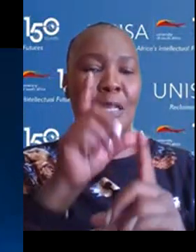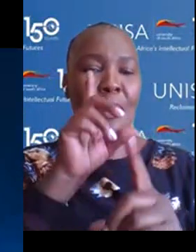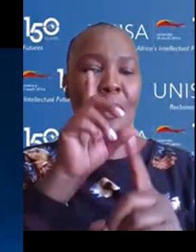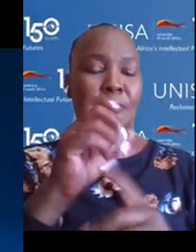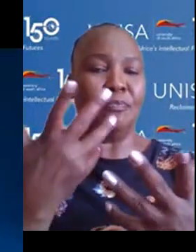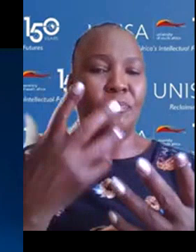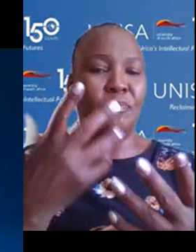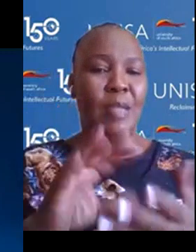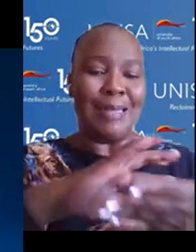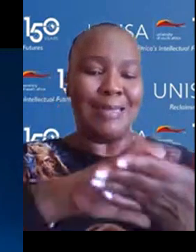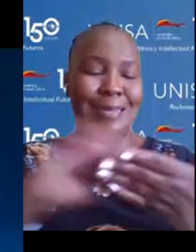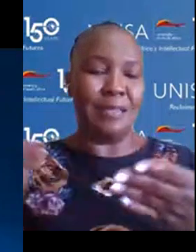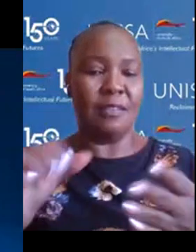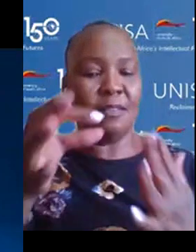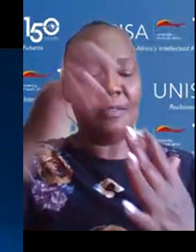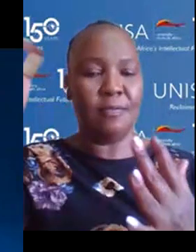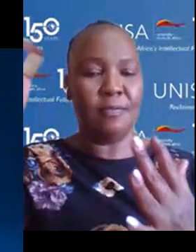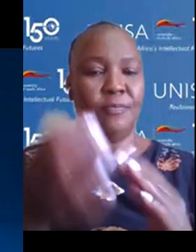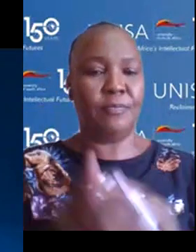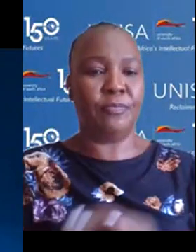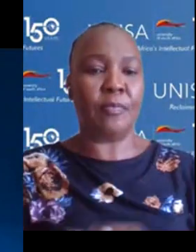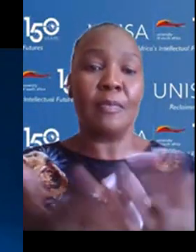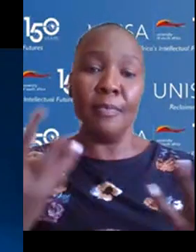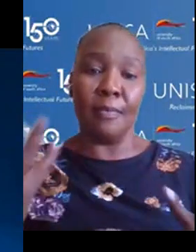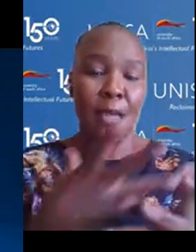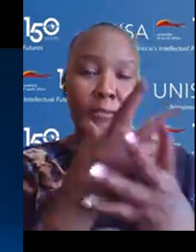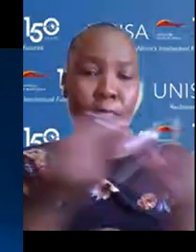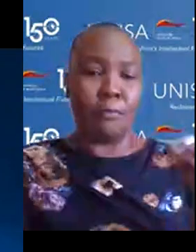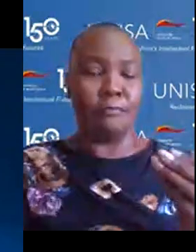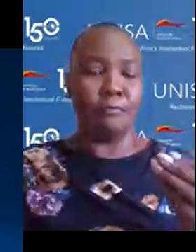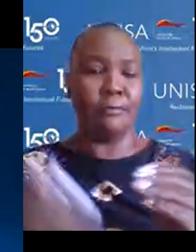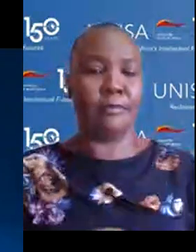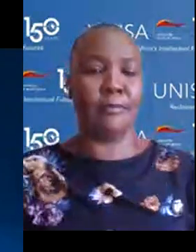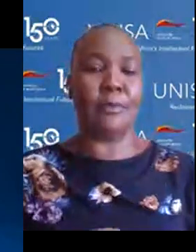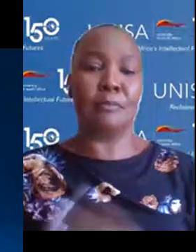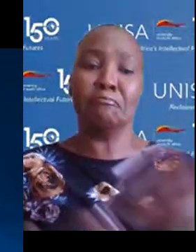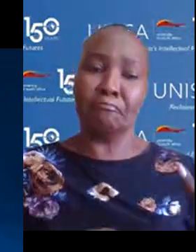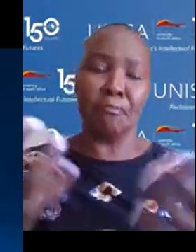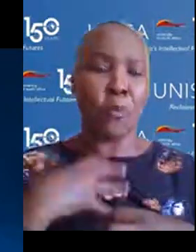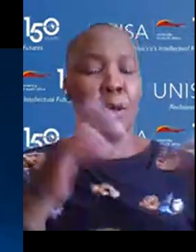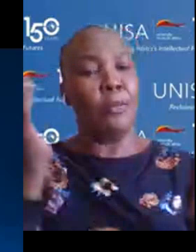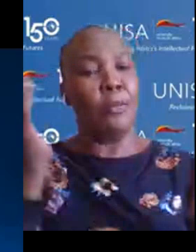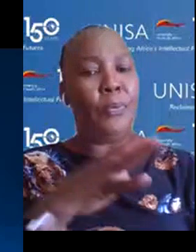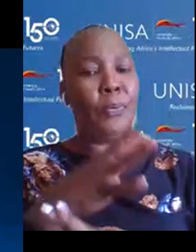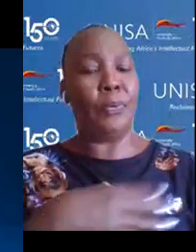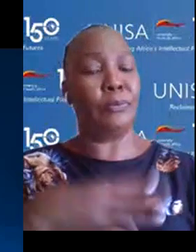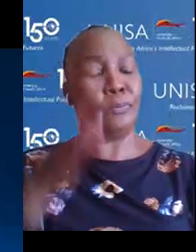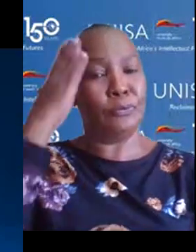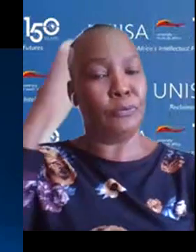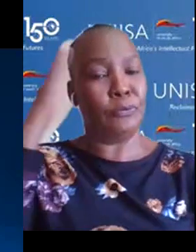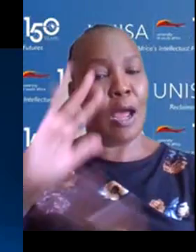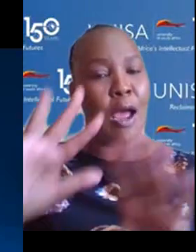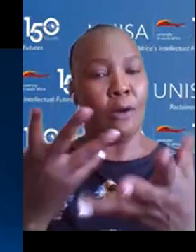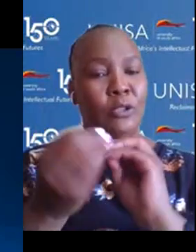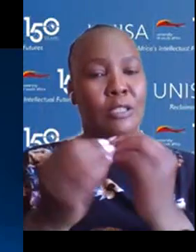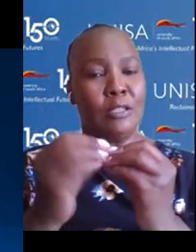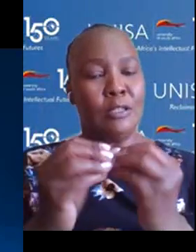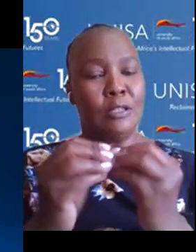select Delete. There, the file is gone. But don't worry, now you know how to create files and